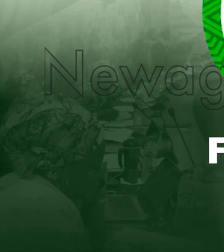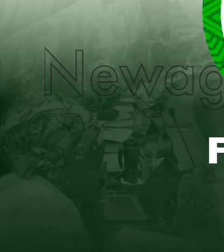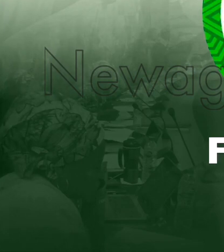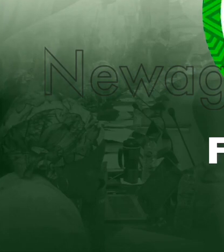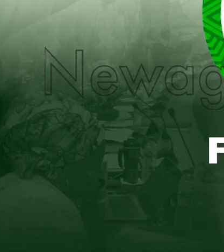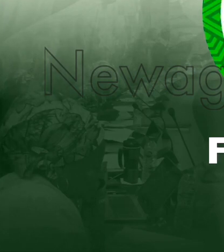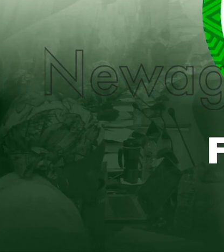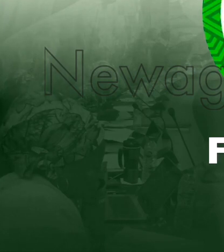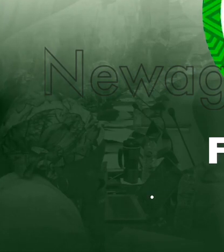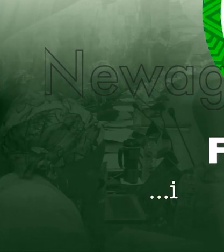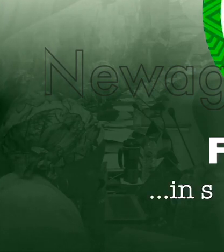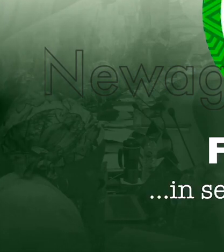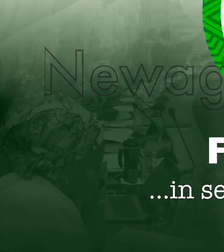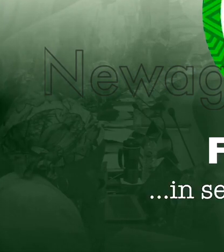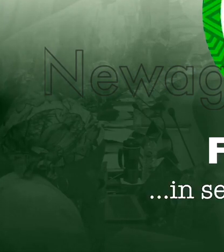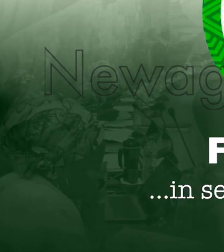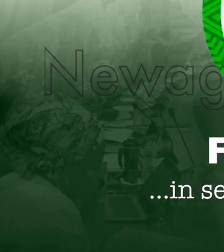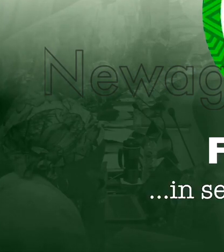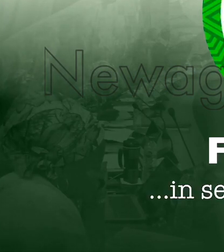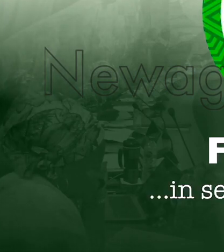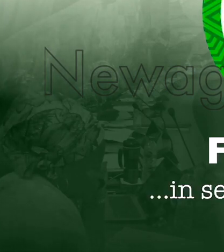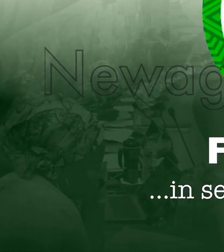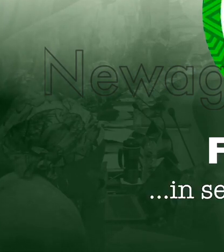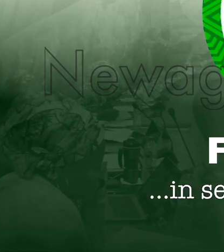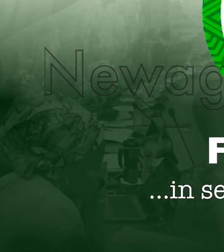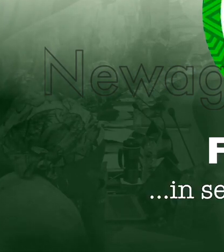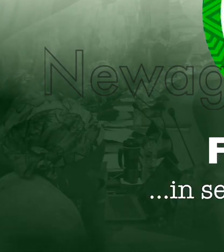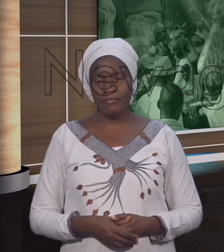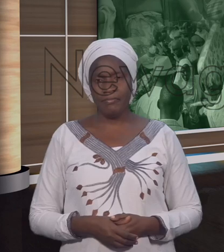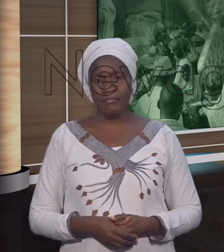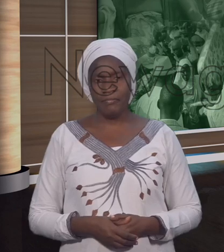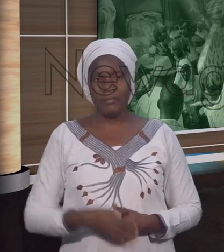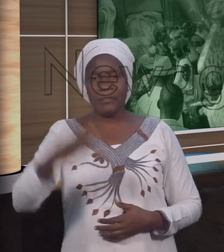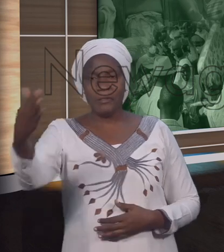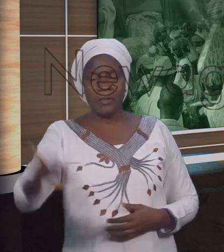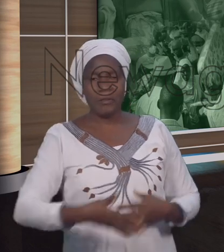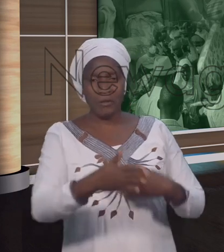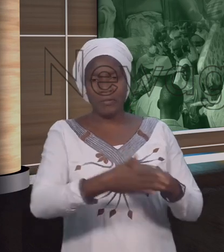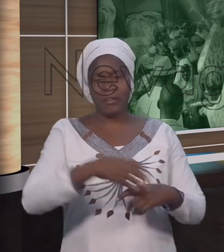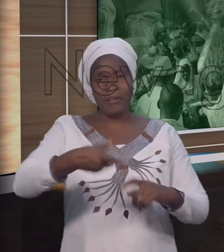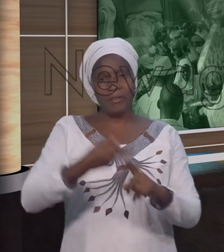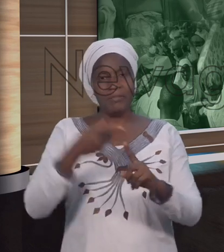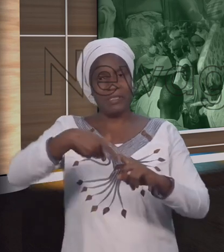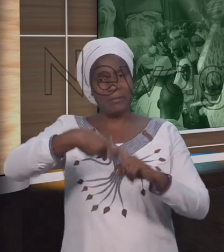Management and Social Development in service to humanity. Welcome back from